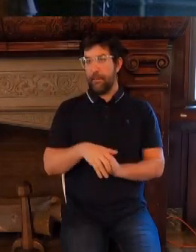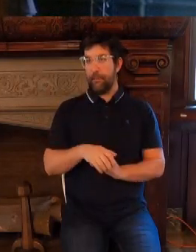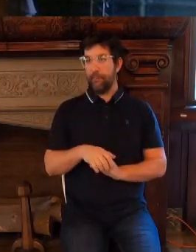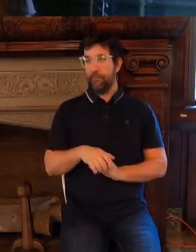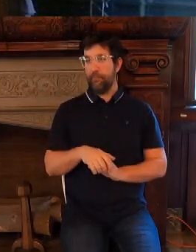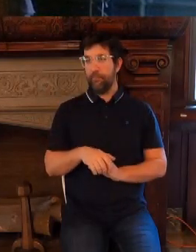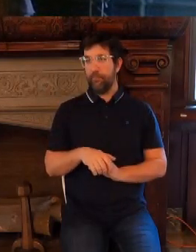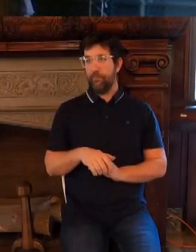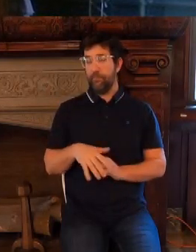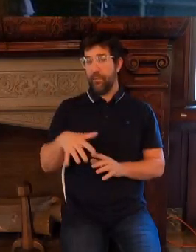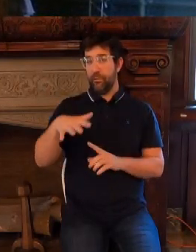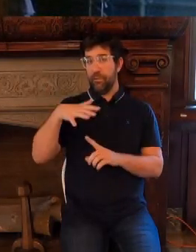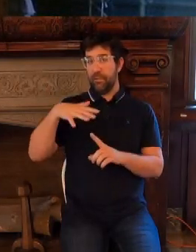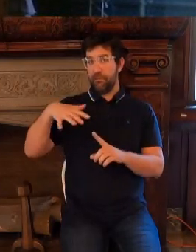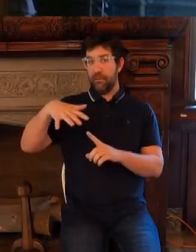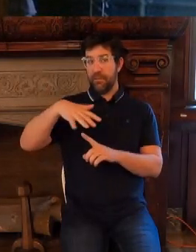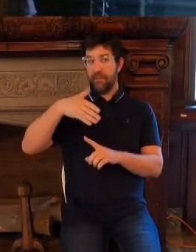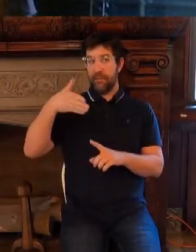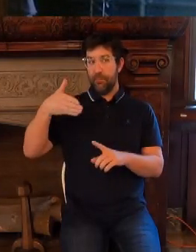There's space there.